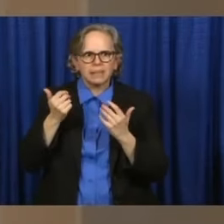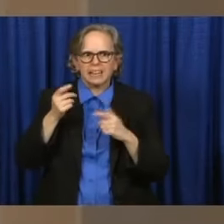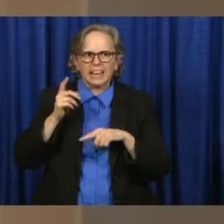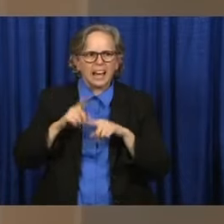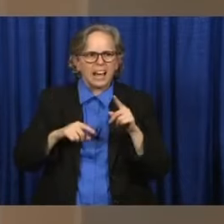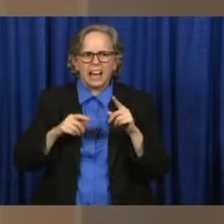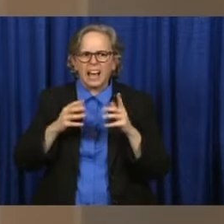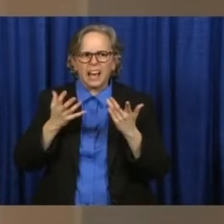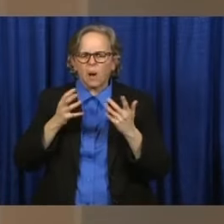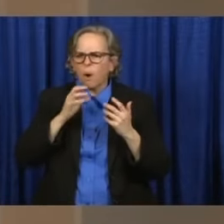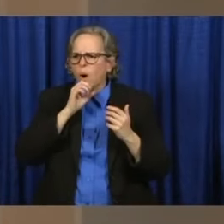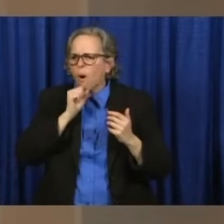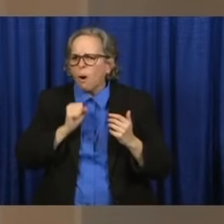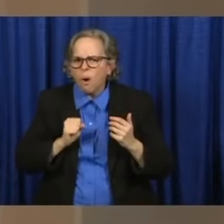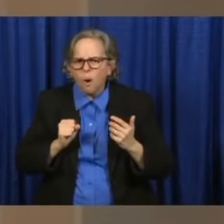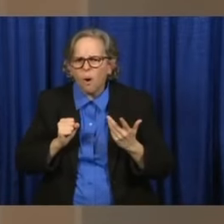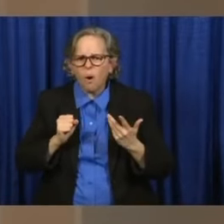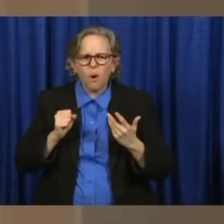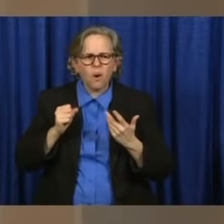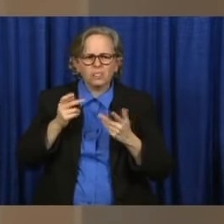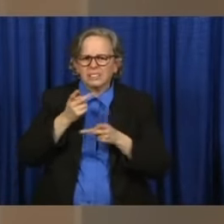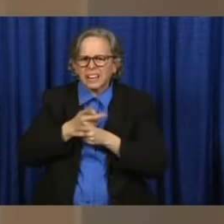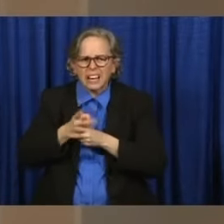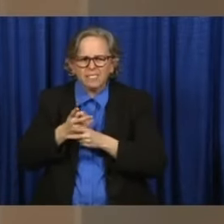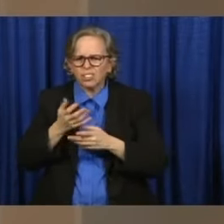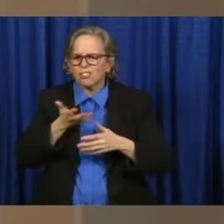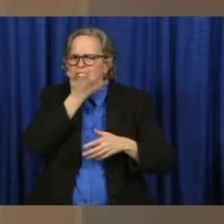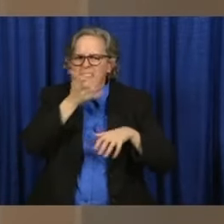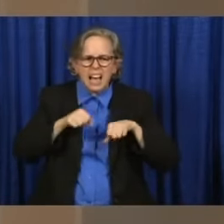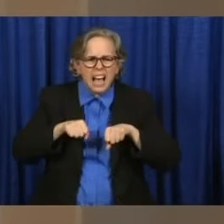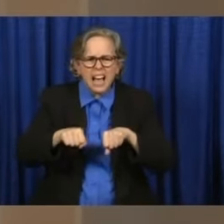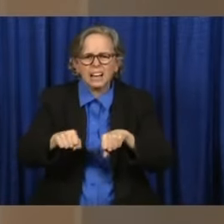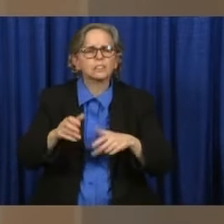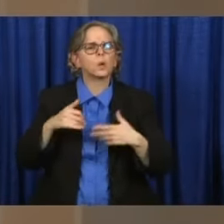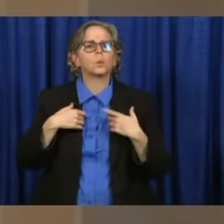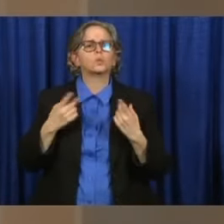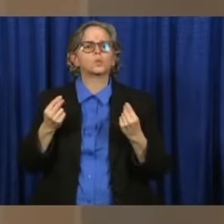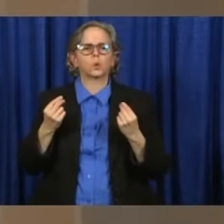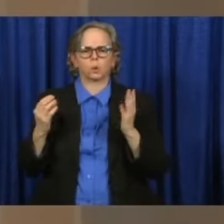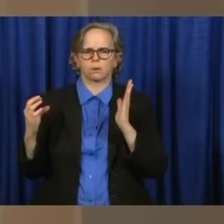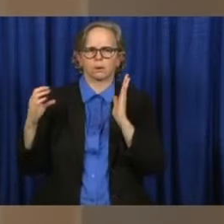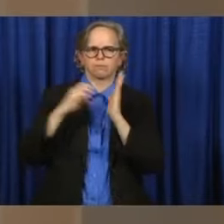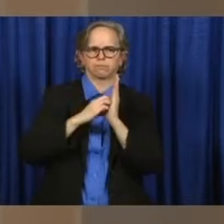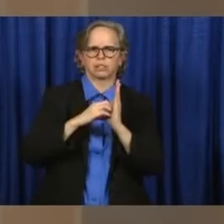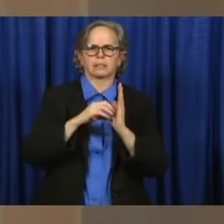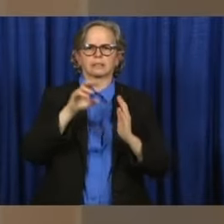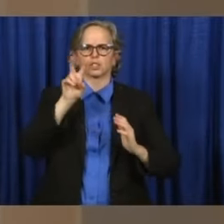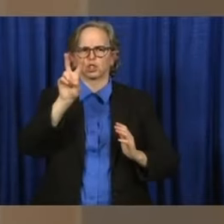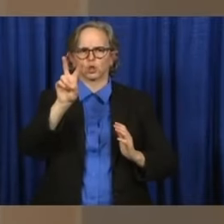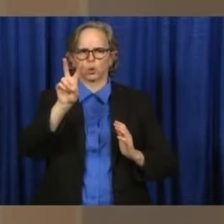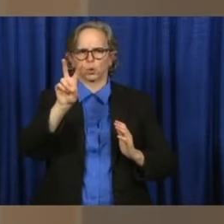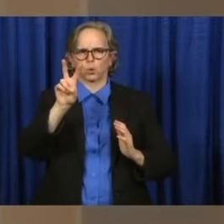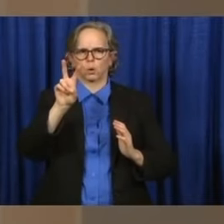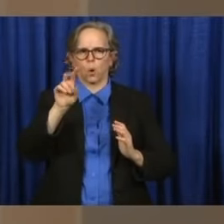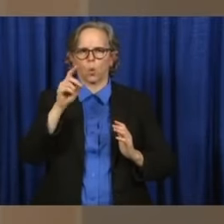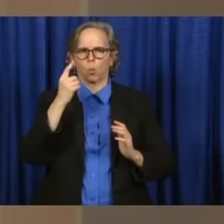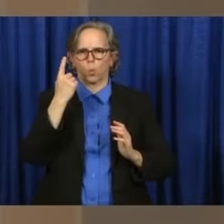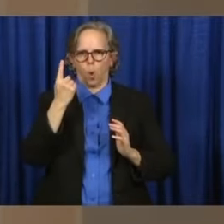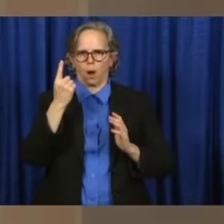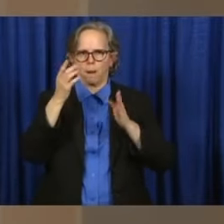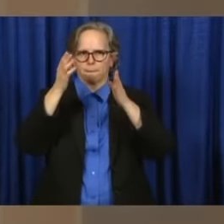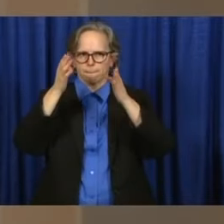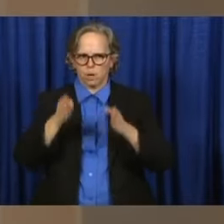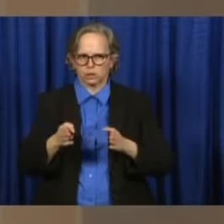care of the things that you need to. There's a provision under Section 2 about a single person being able to come and